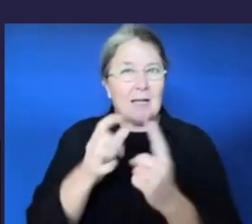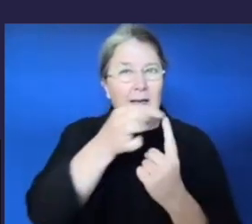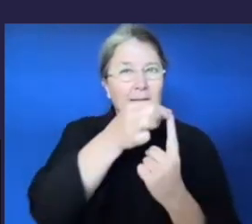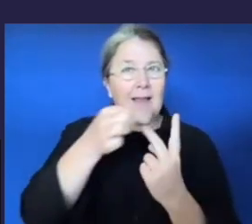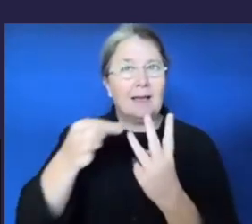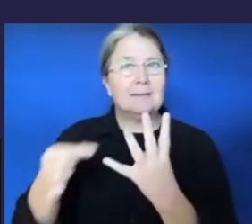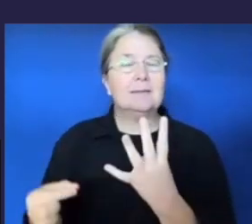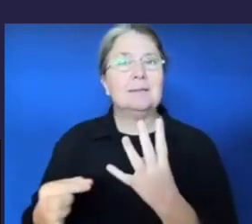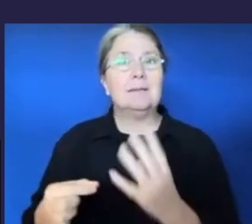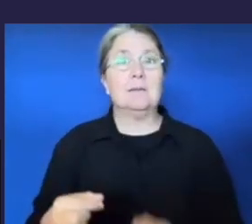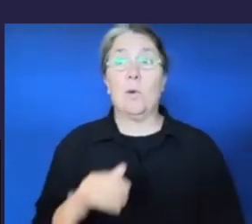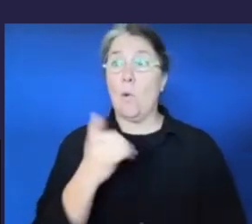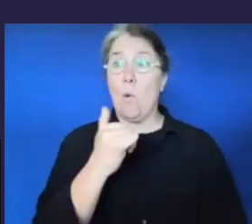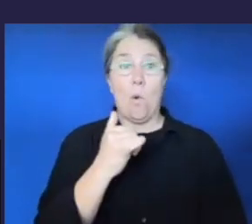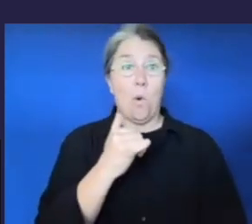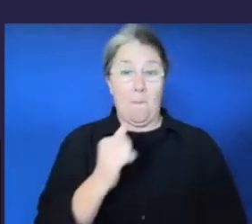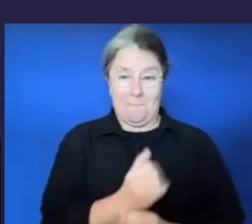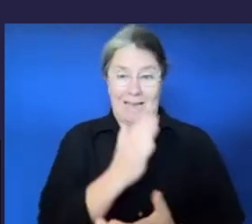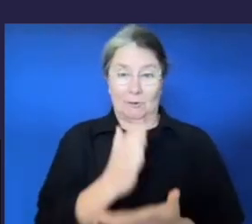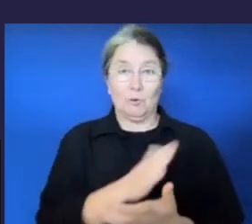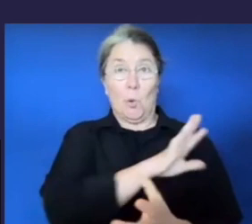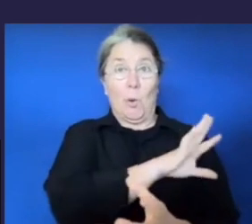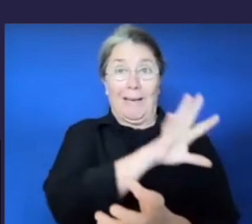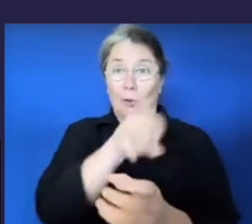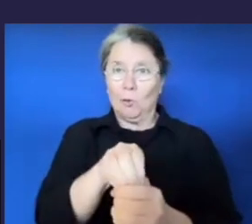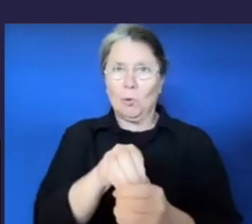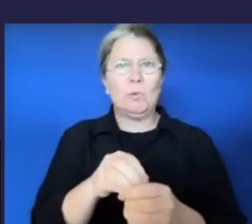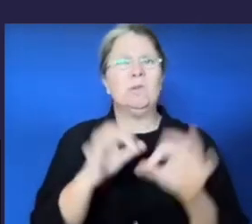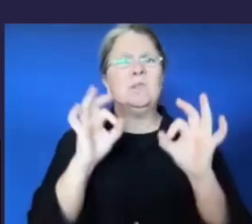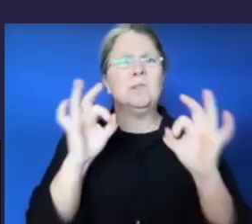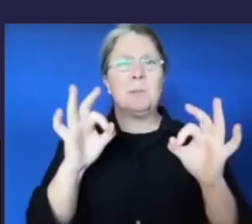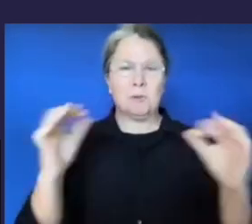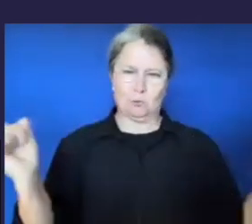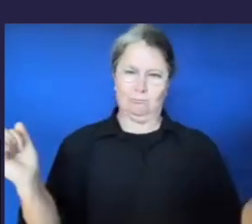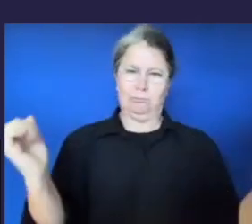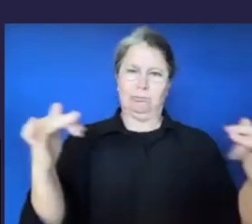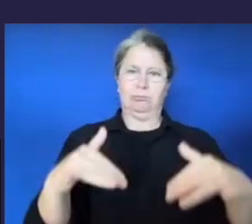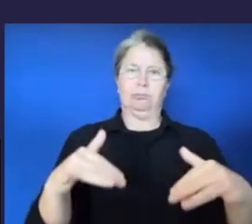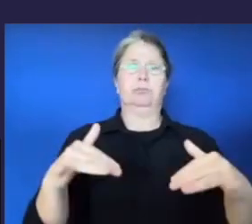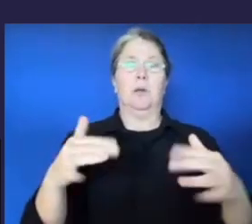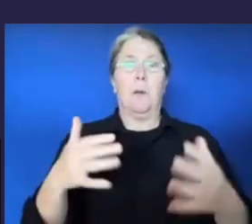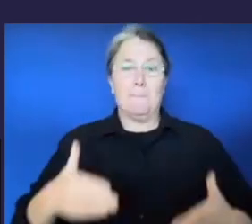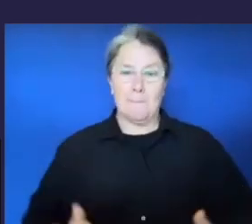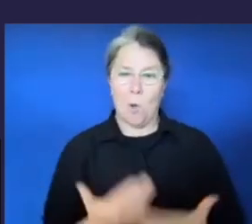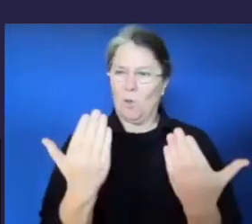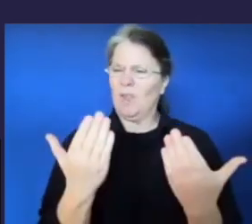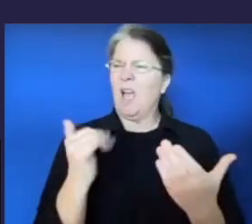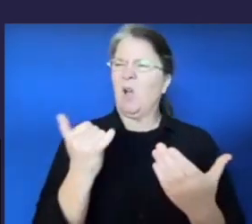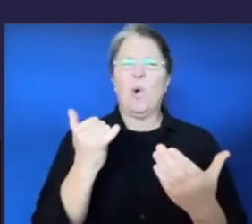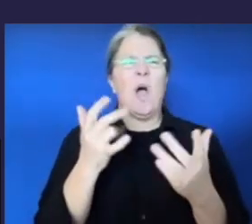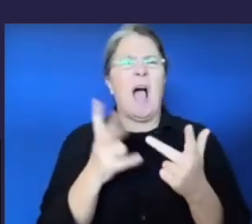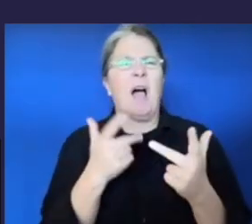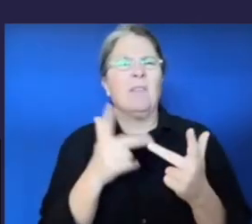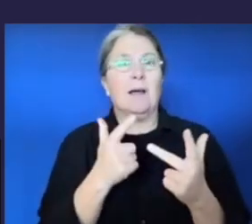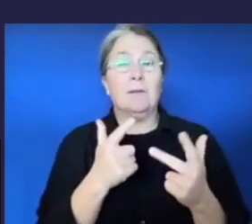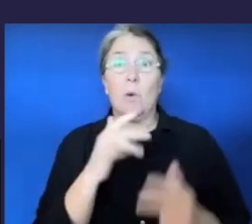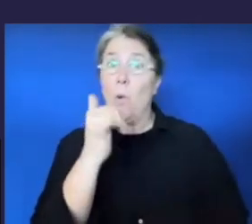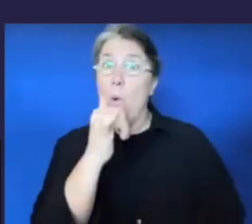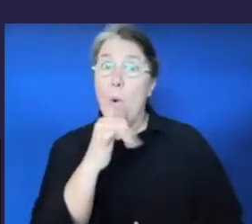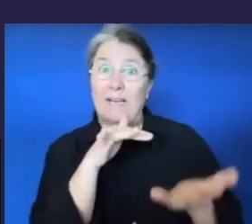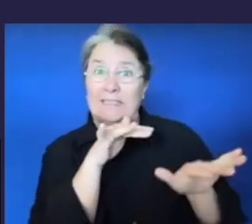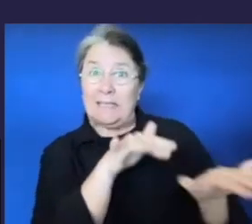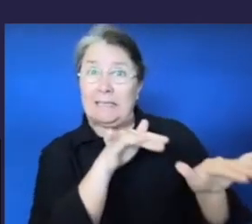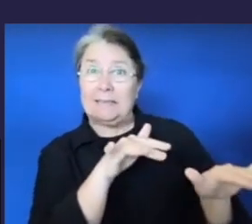included in any gatherings, birthday celebrations, or other informal events. Teasing and humor. These are